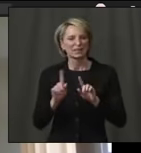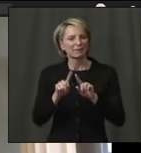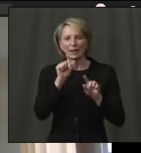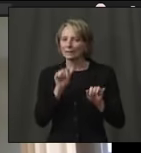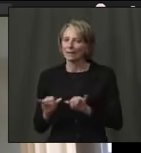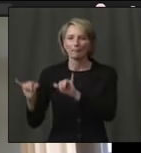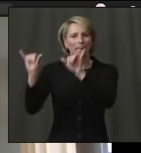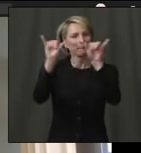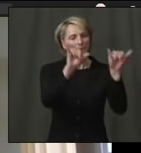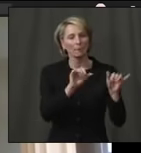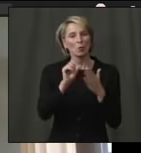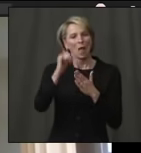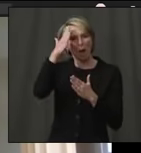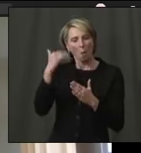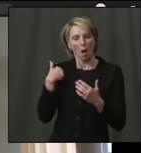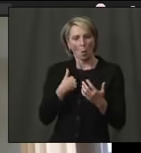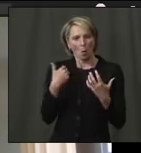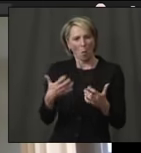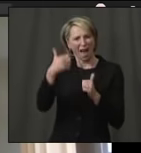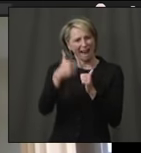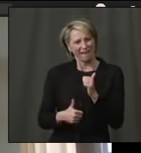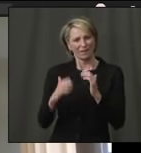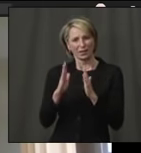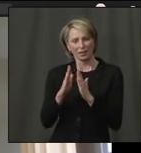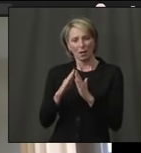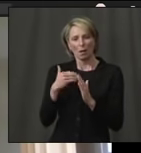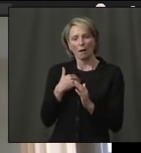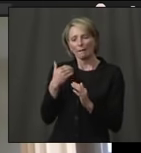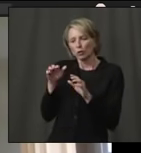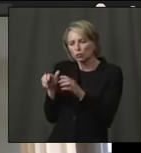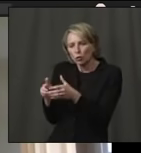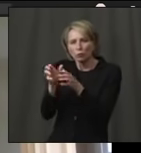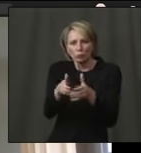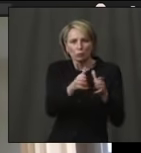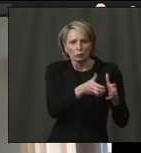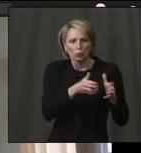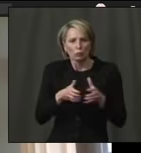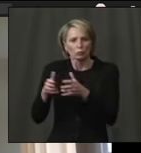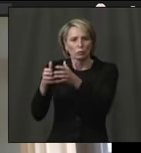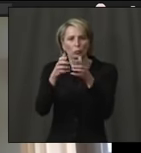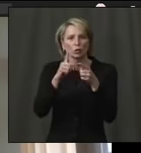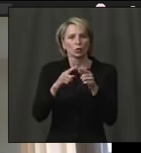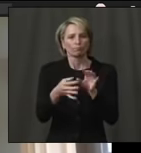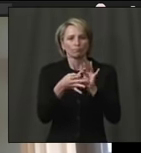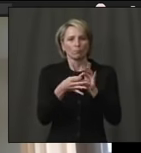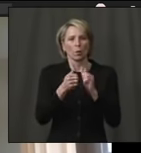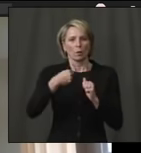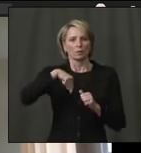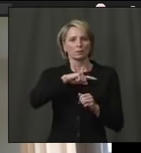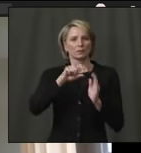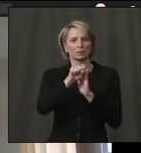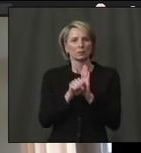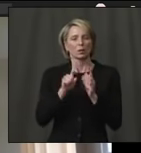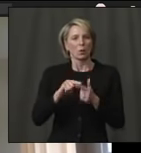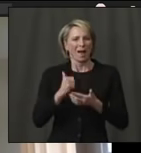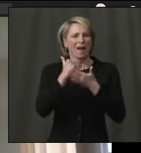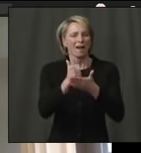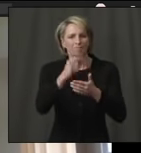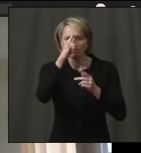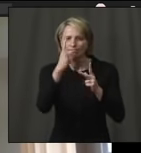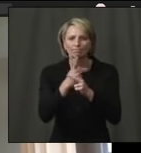way to bring our economy back on the other side of this, and to bring it back in a